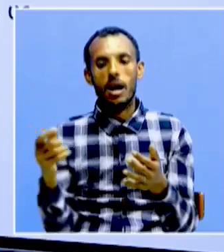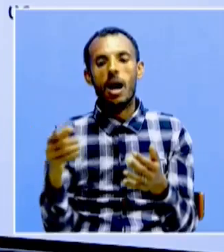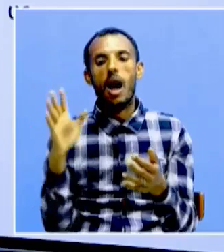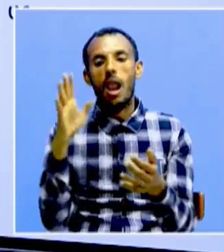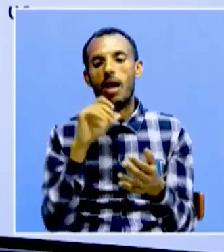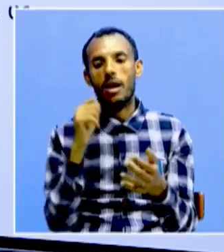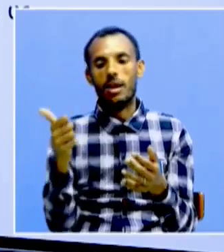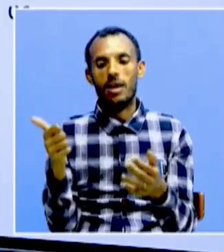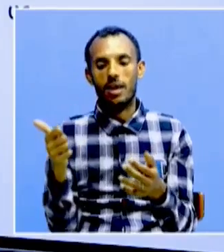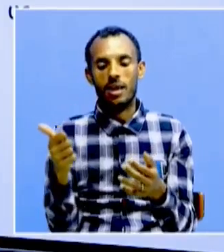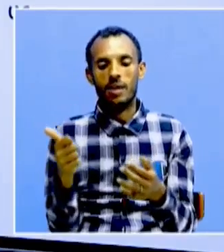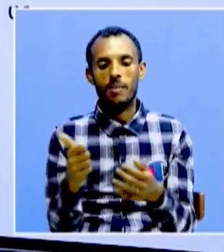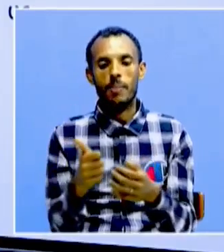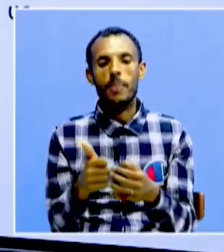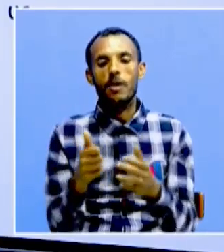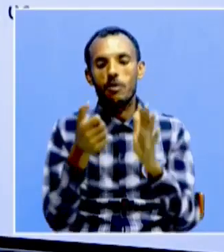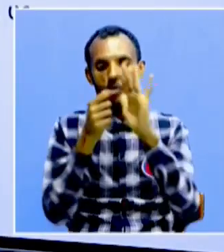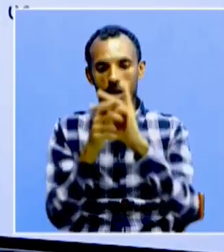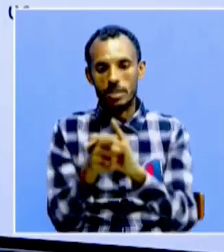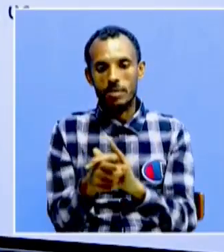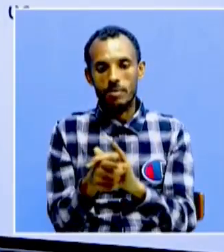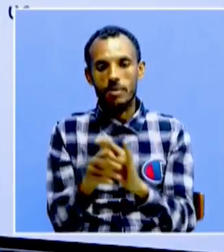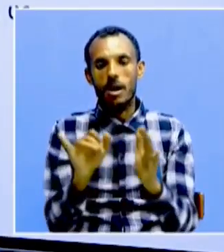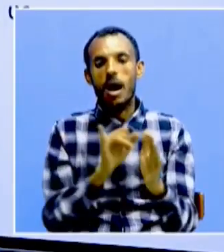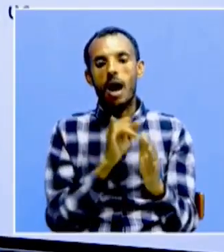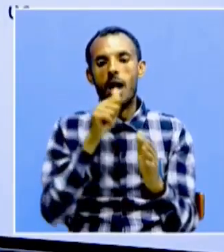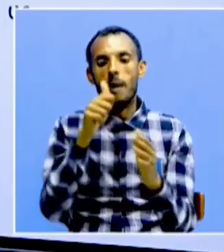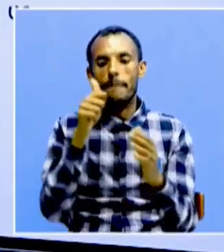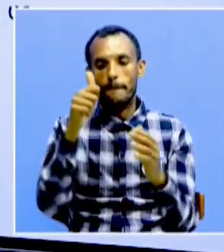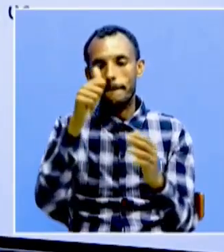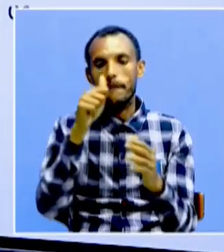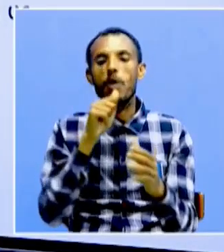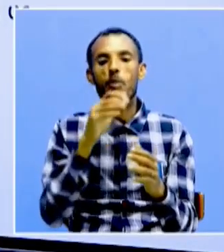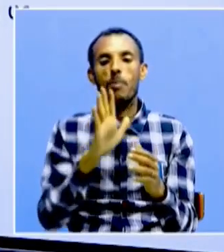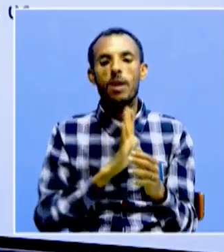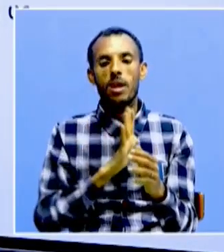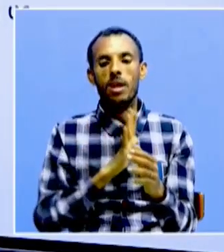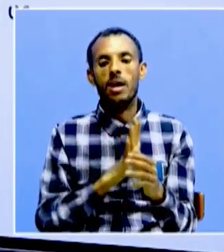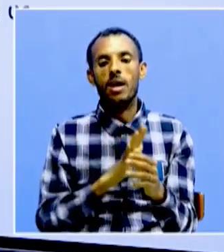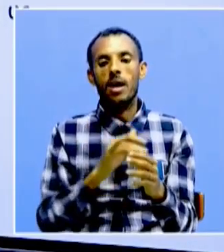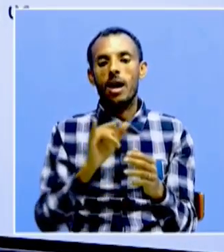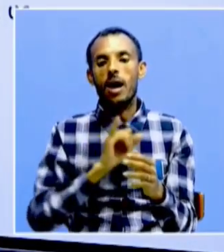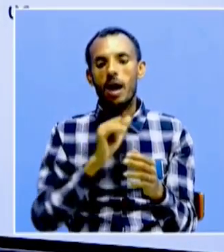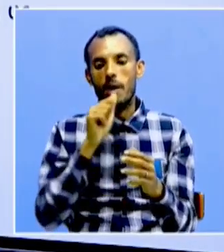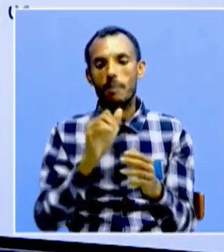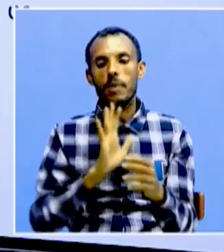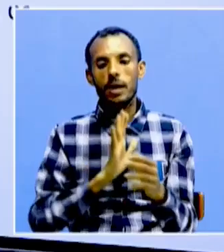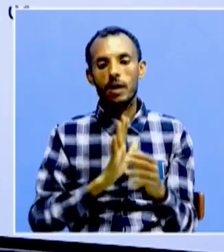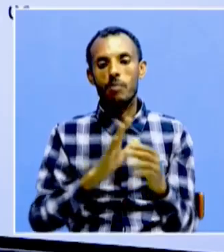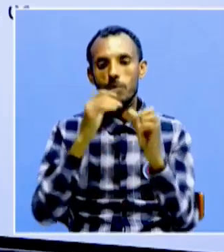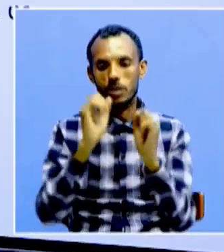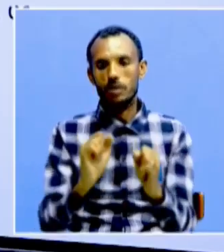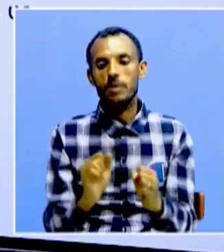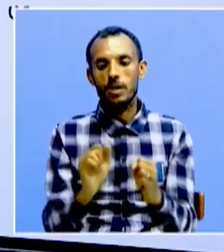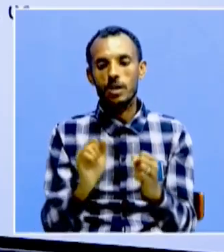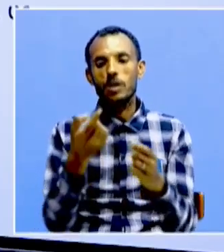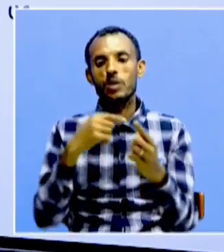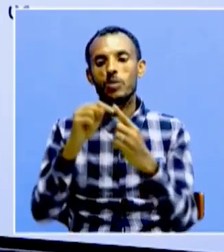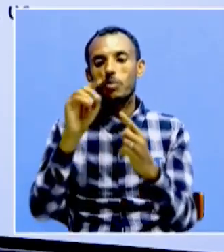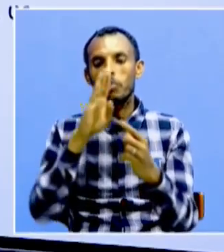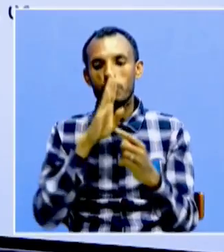happen, right? For example, I am a woman, all right? I am a girl. Is it possible for me to be a